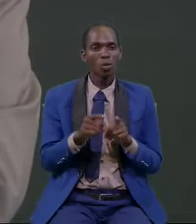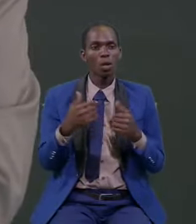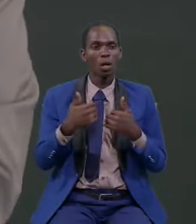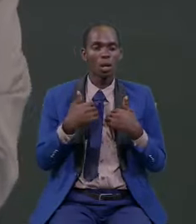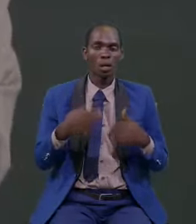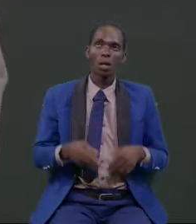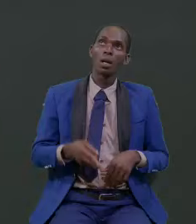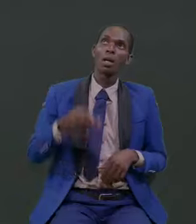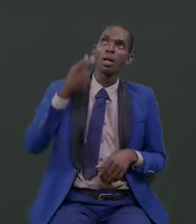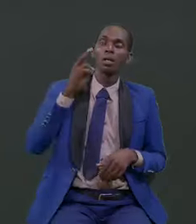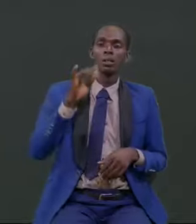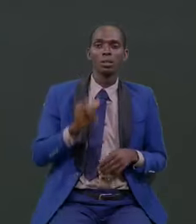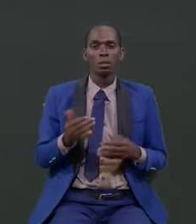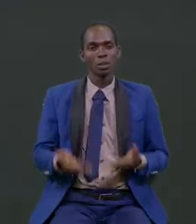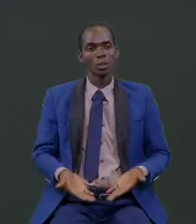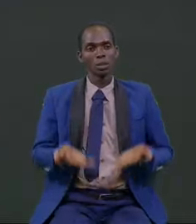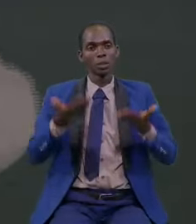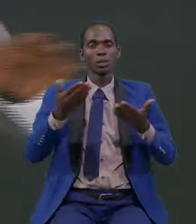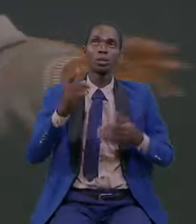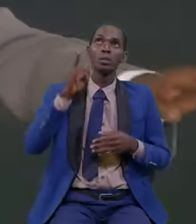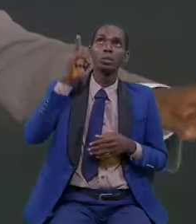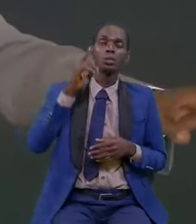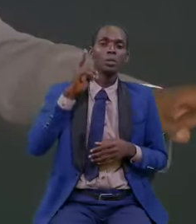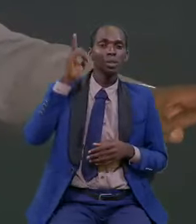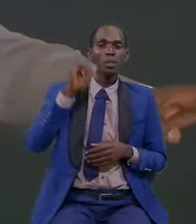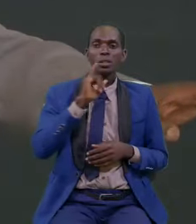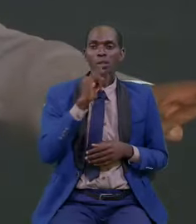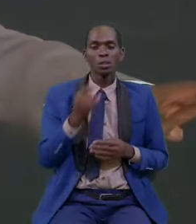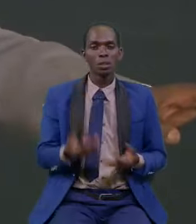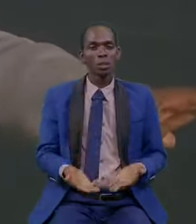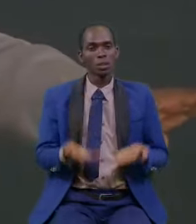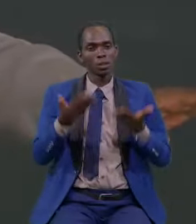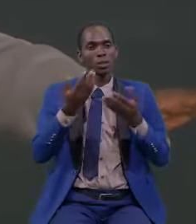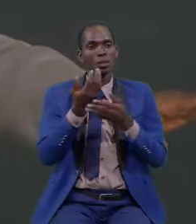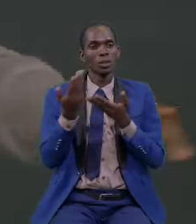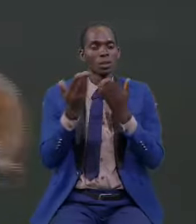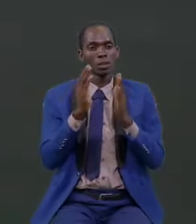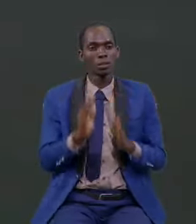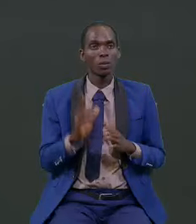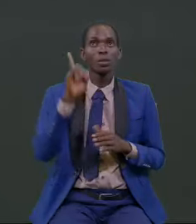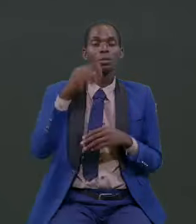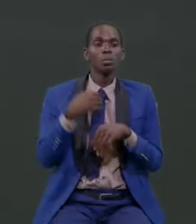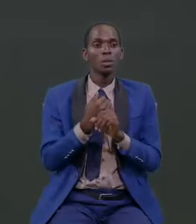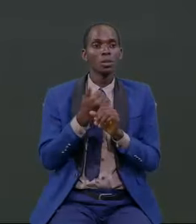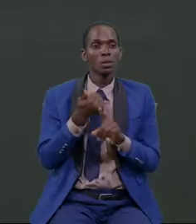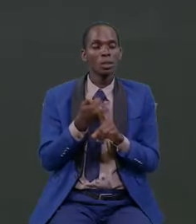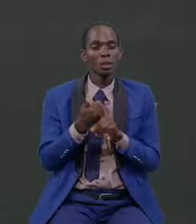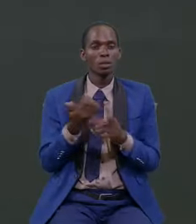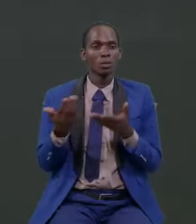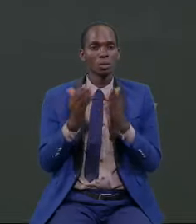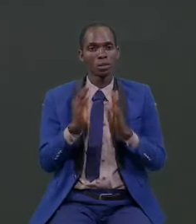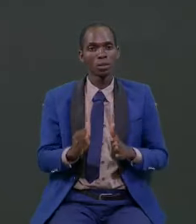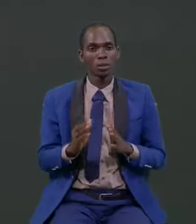him, his exalted servant. He made himself servant. The Lord made